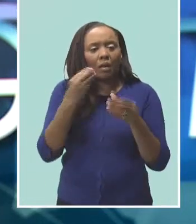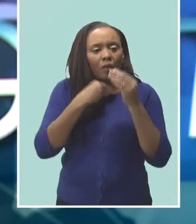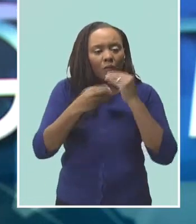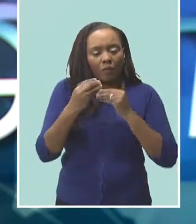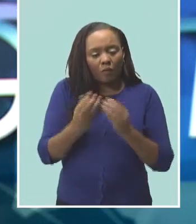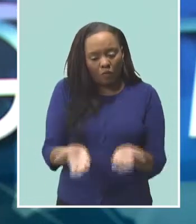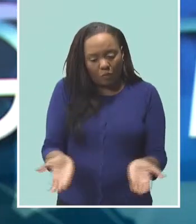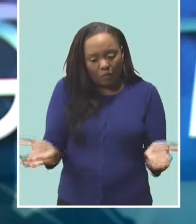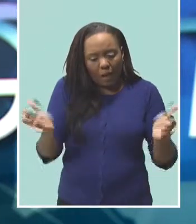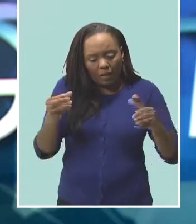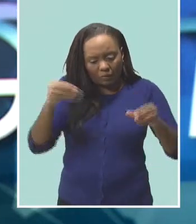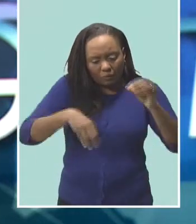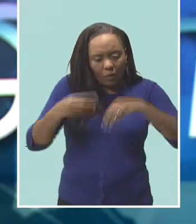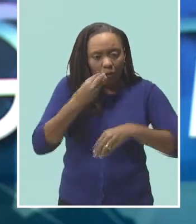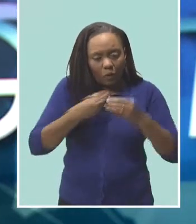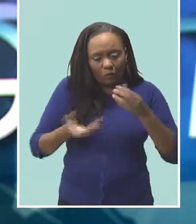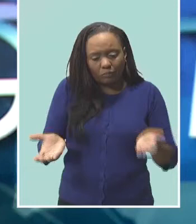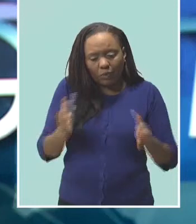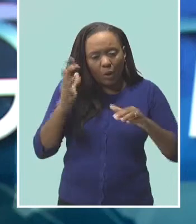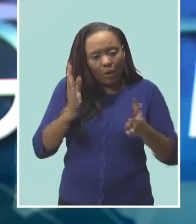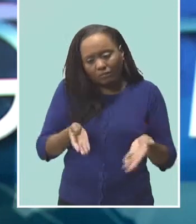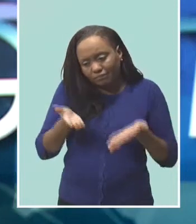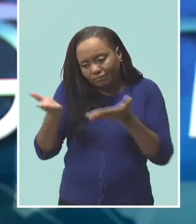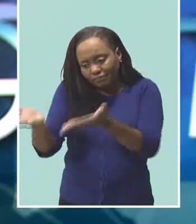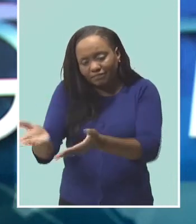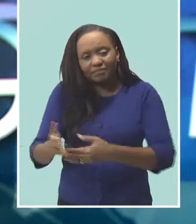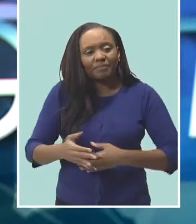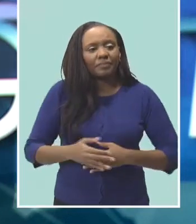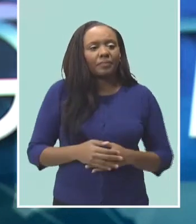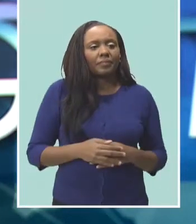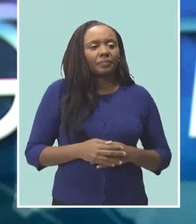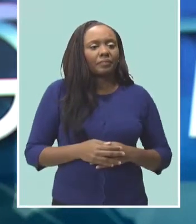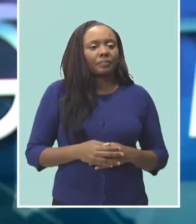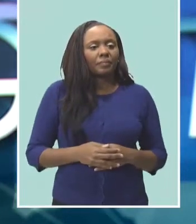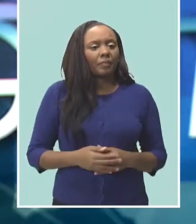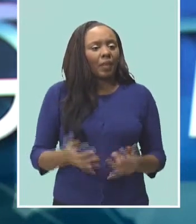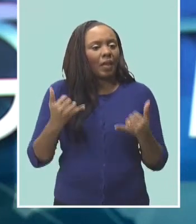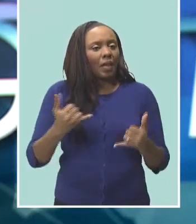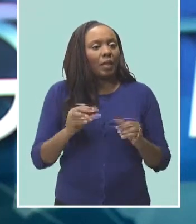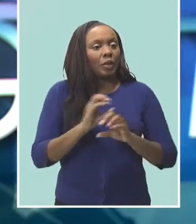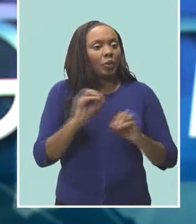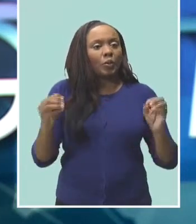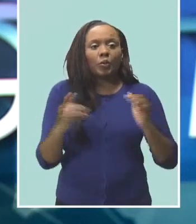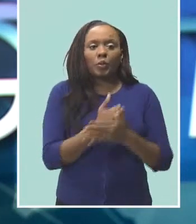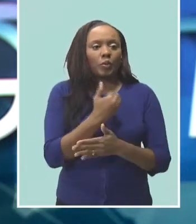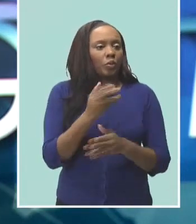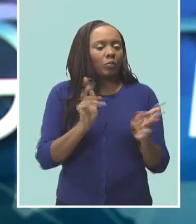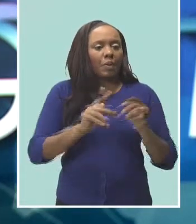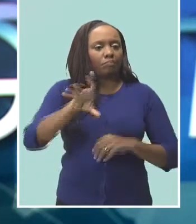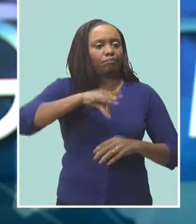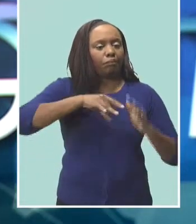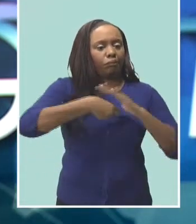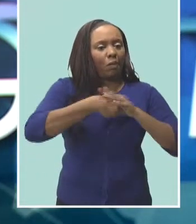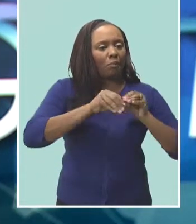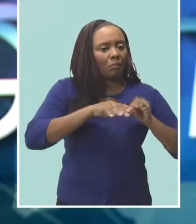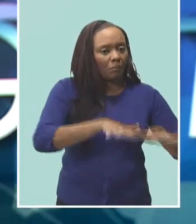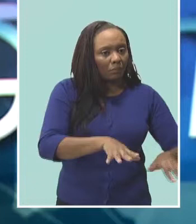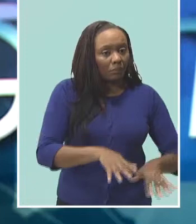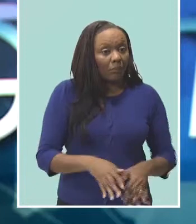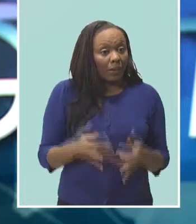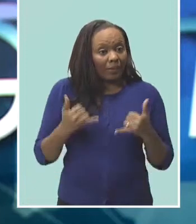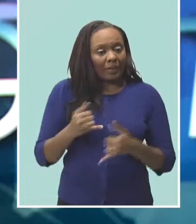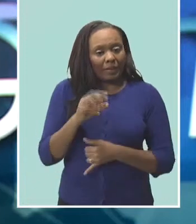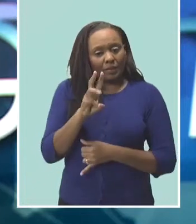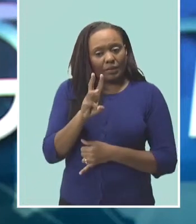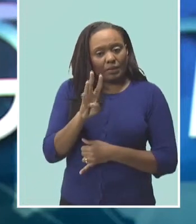hampers later in the week. No new cases of COVID-19 were recorded from among the 64 tests carried out by the Best